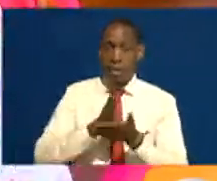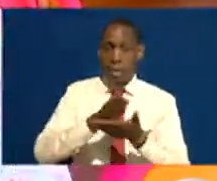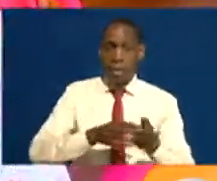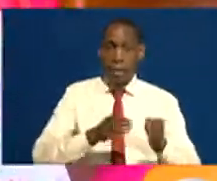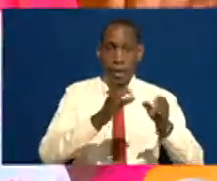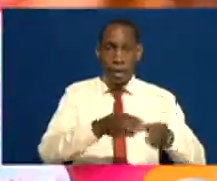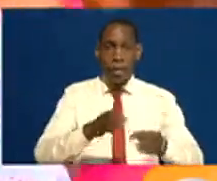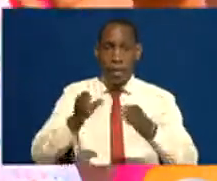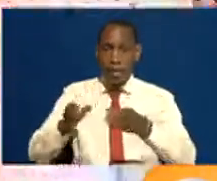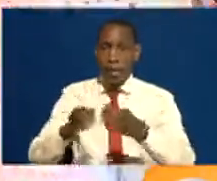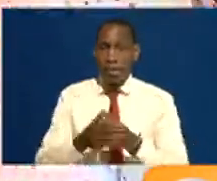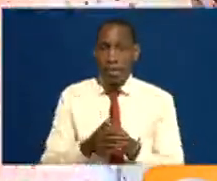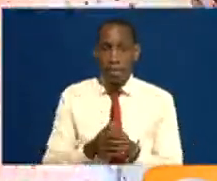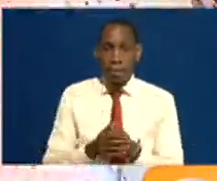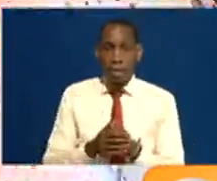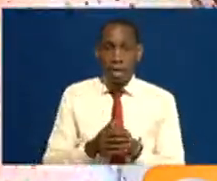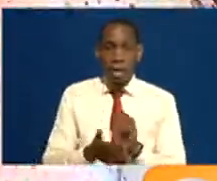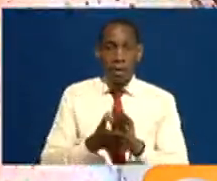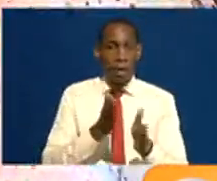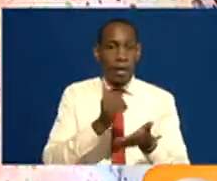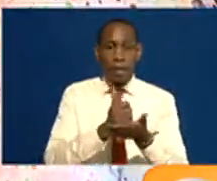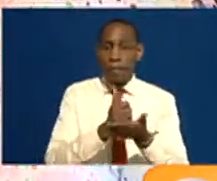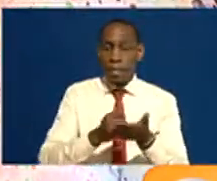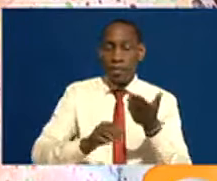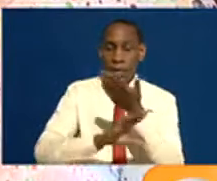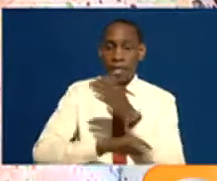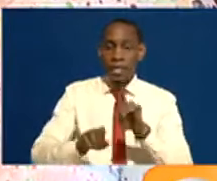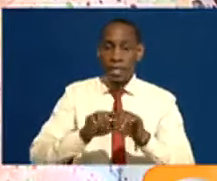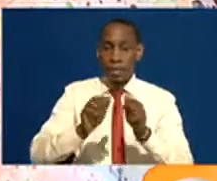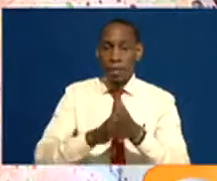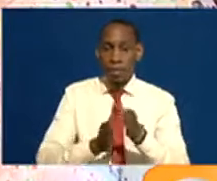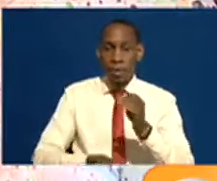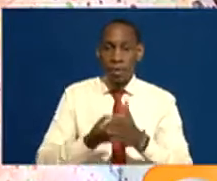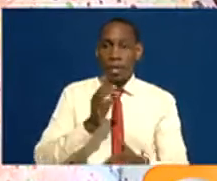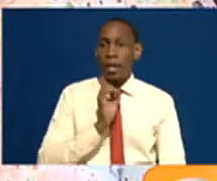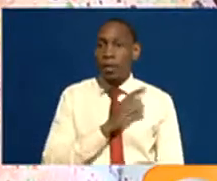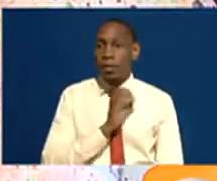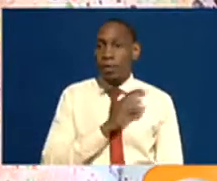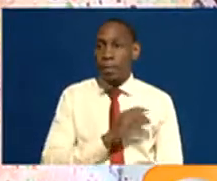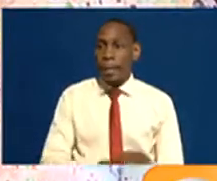companies do not have physical offices in the country where they can lodge their complaints.